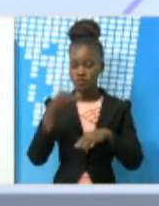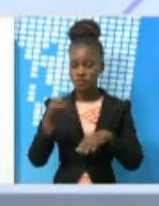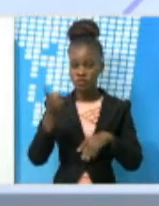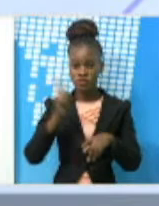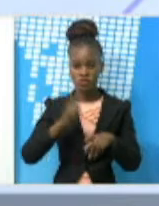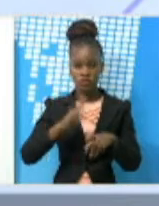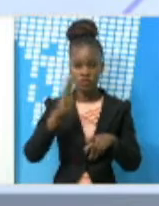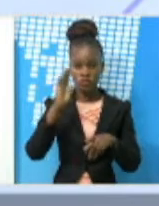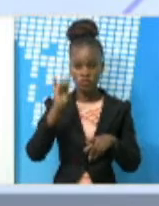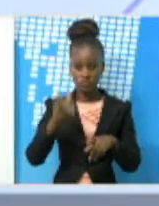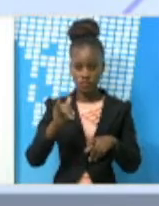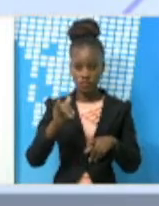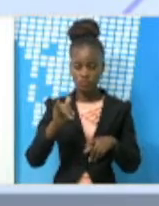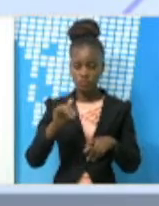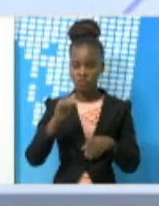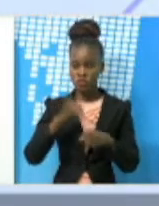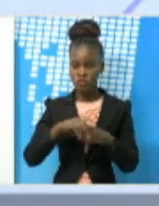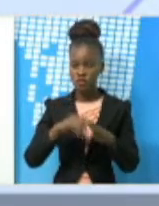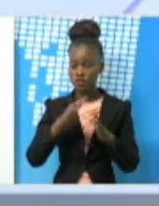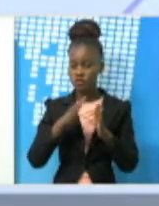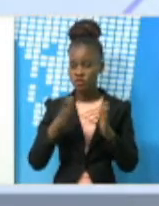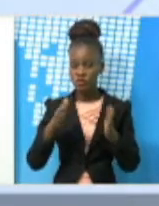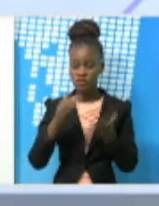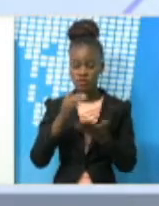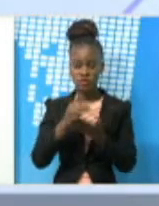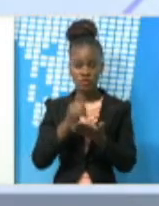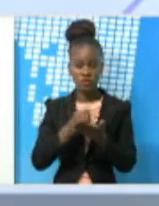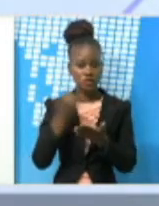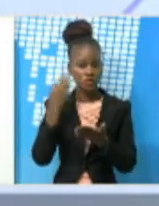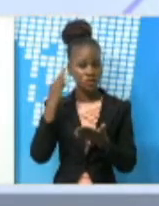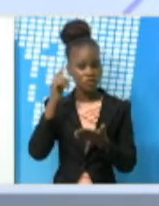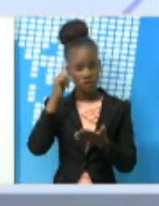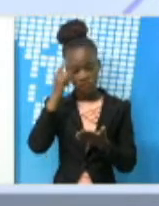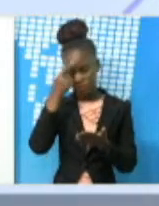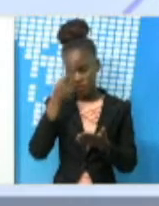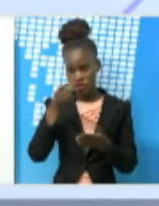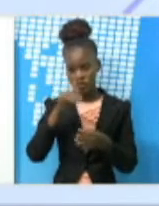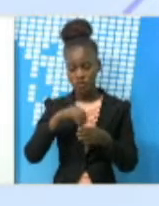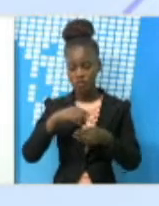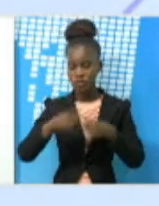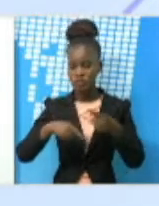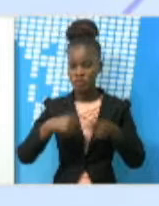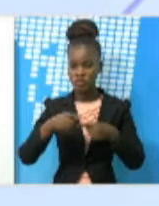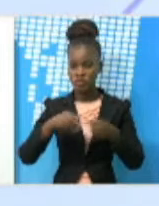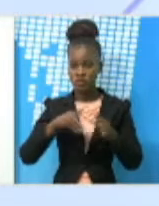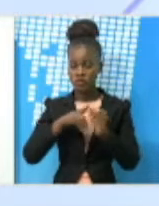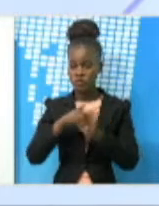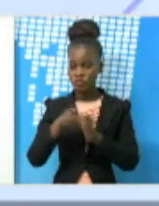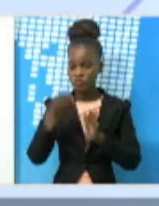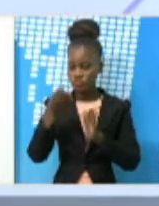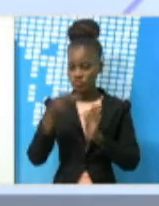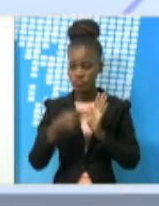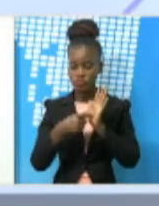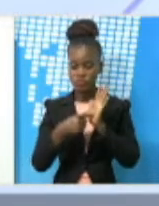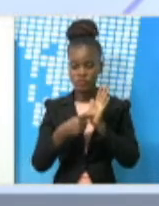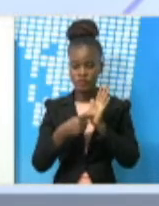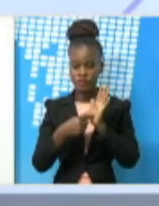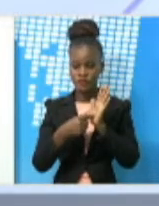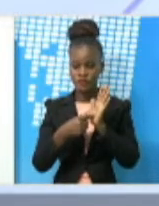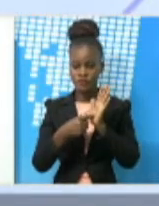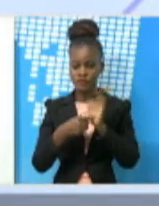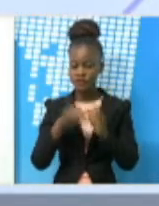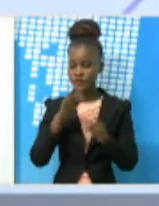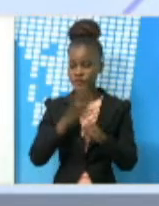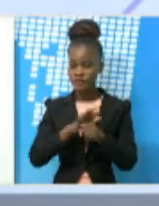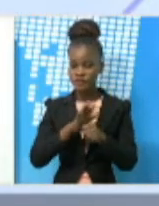board in line with the priorities of government in skills development, especially increased